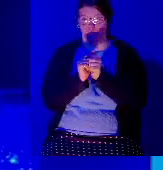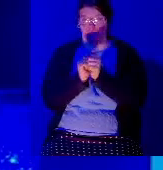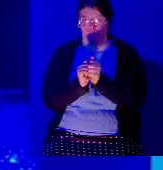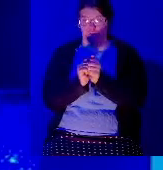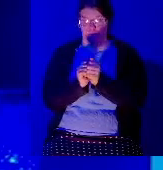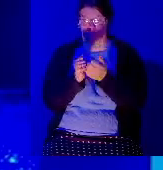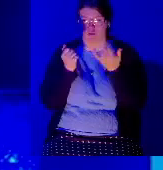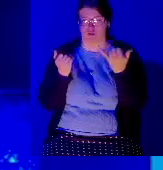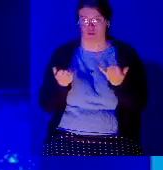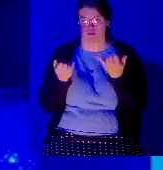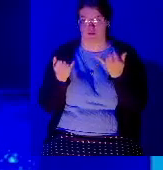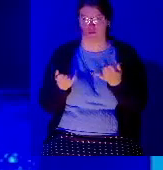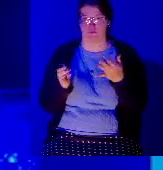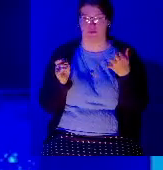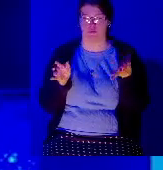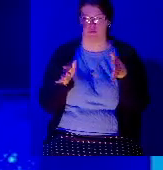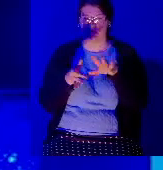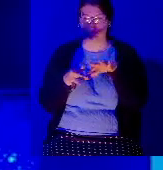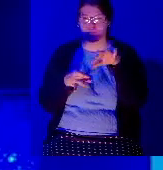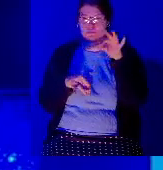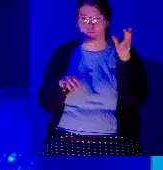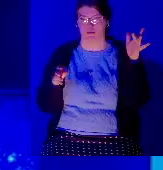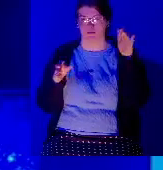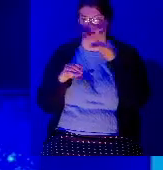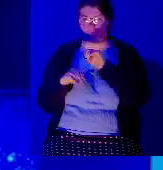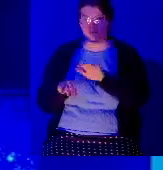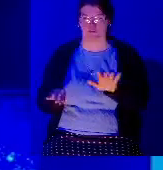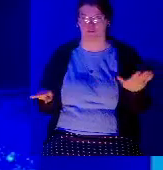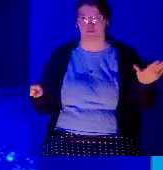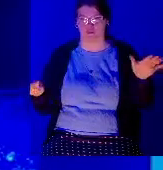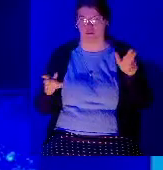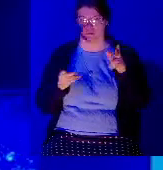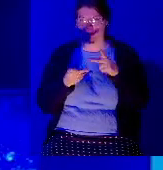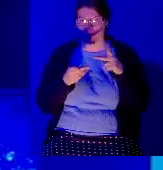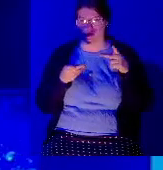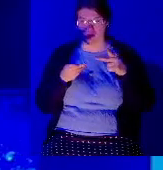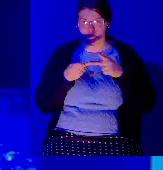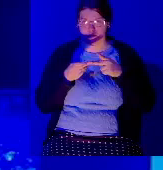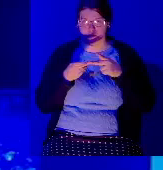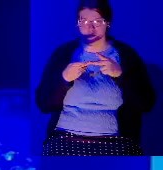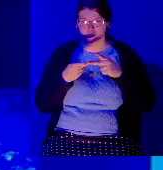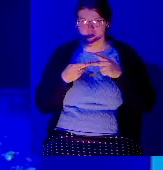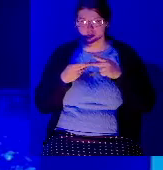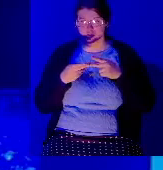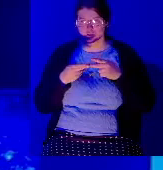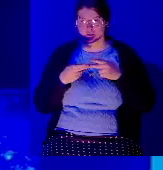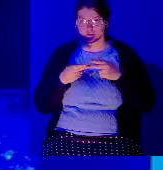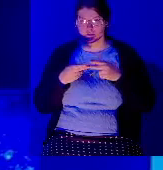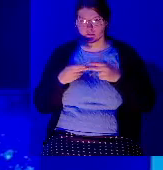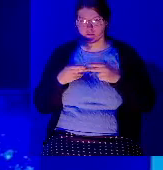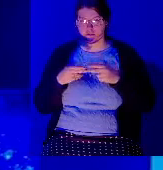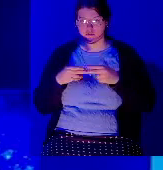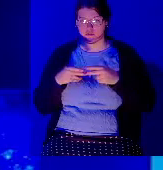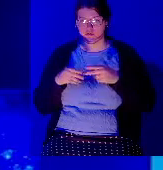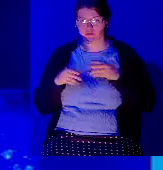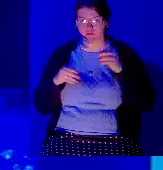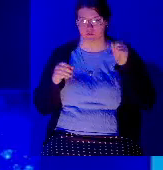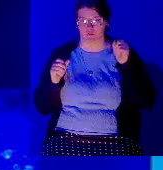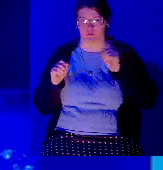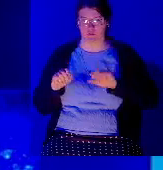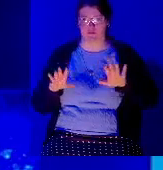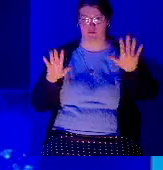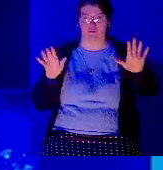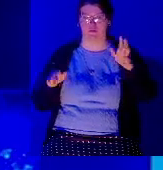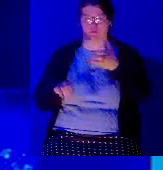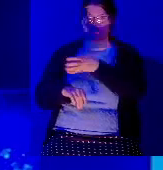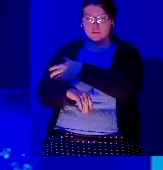place and to manifest his power in our hearts. For your glory, Lord, and